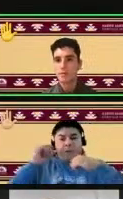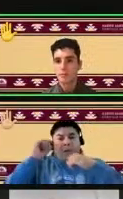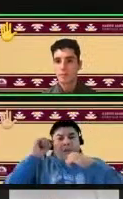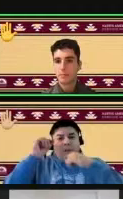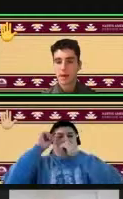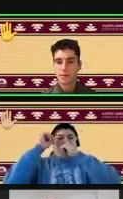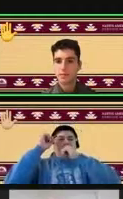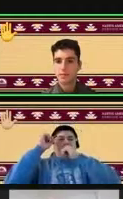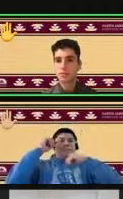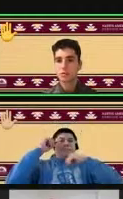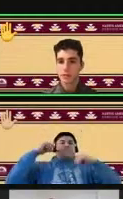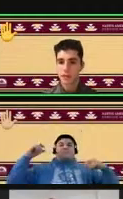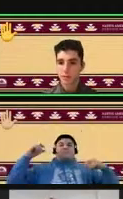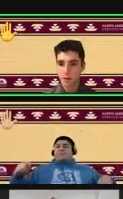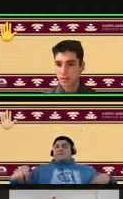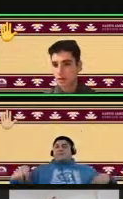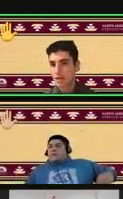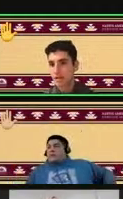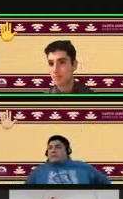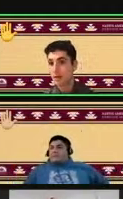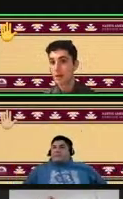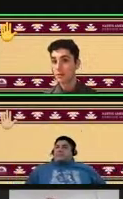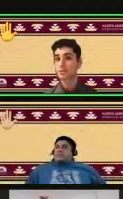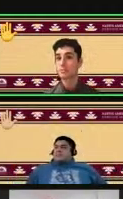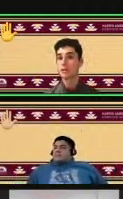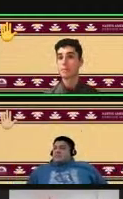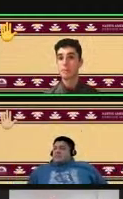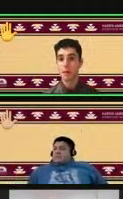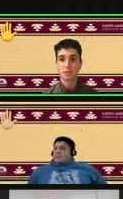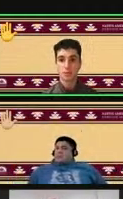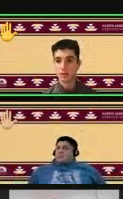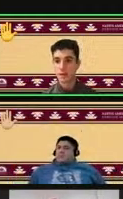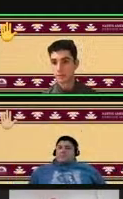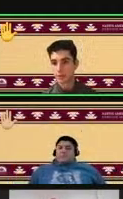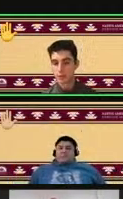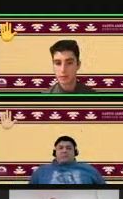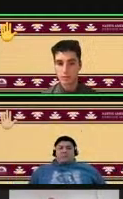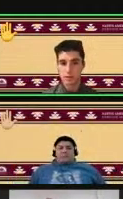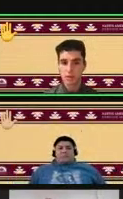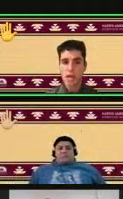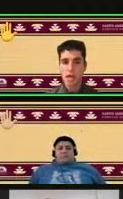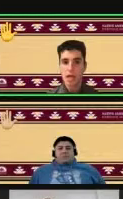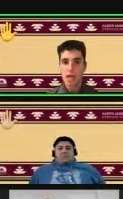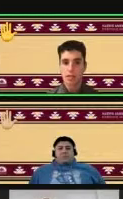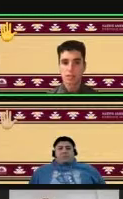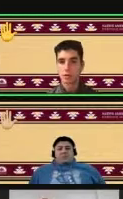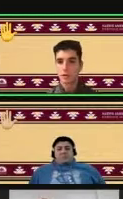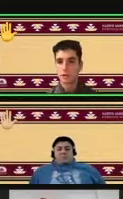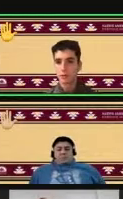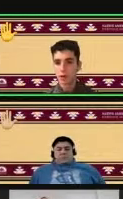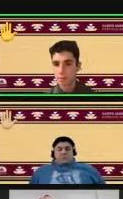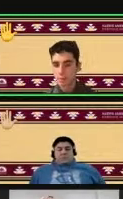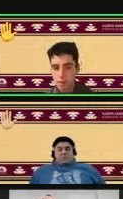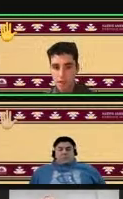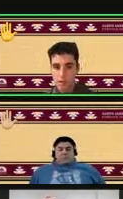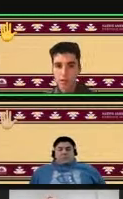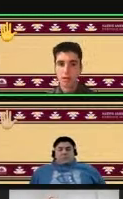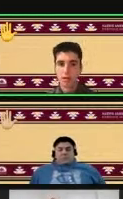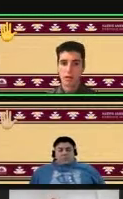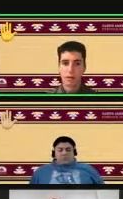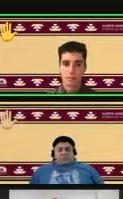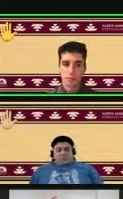maybe the best superintendent for our district might also be the best superintendent for another district. And so if we are